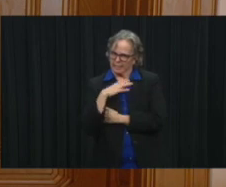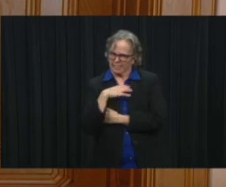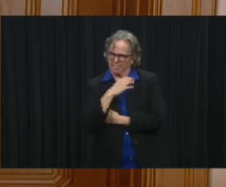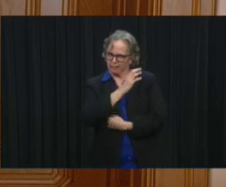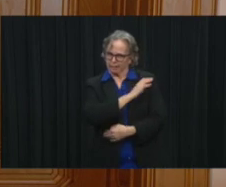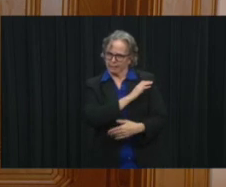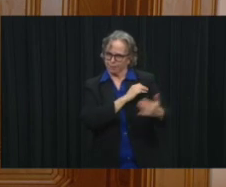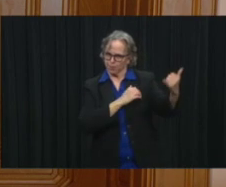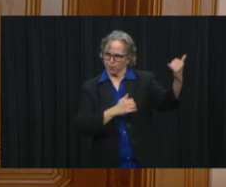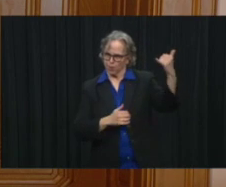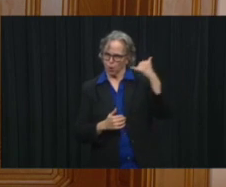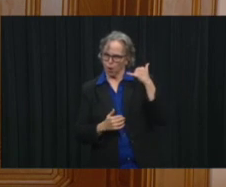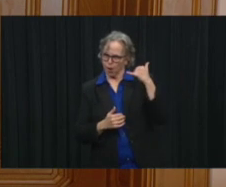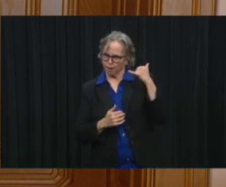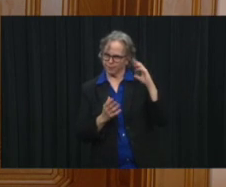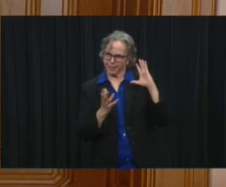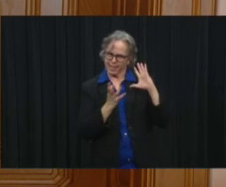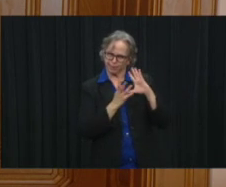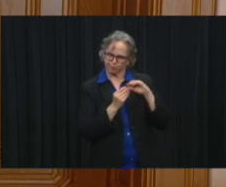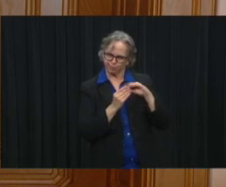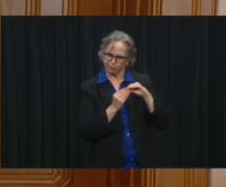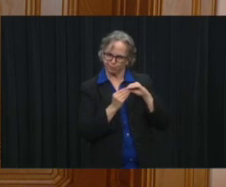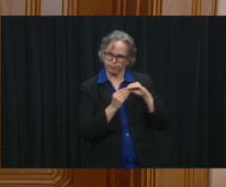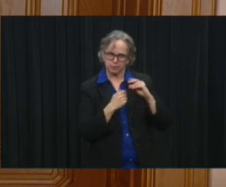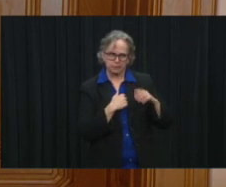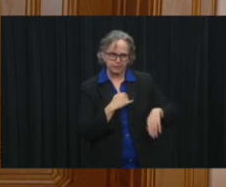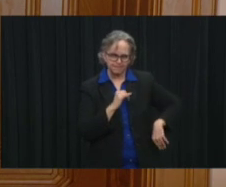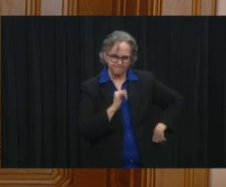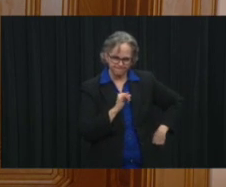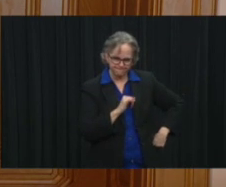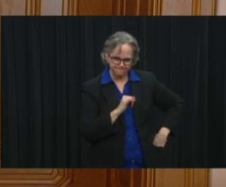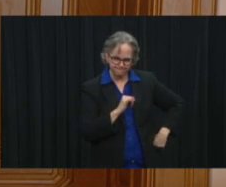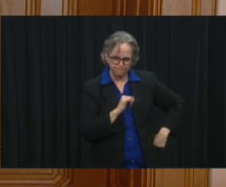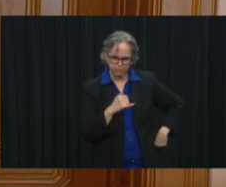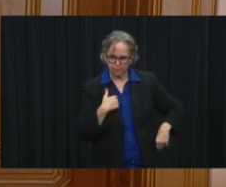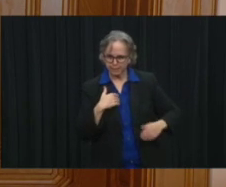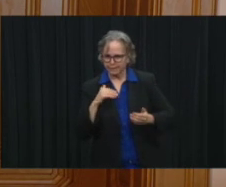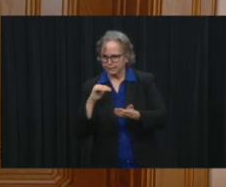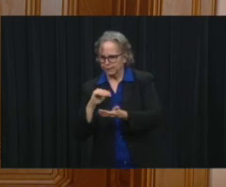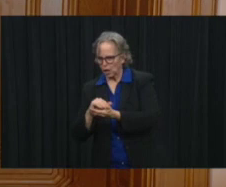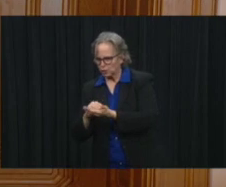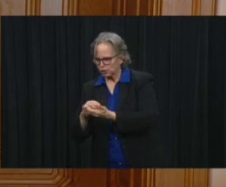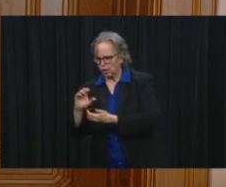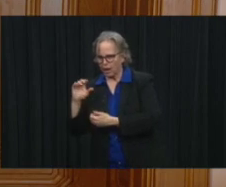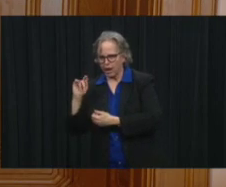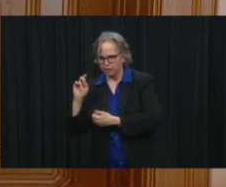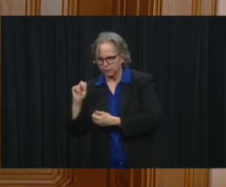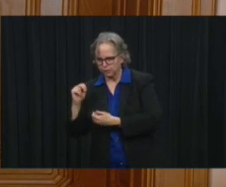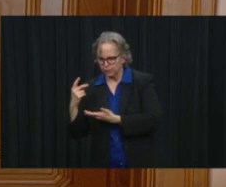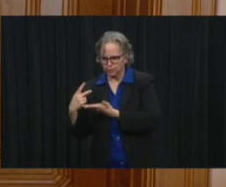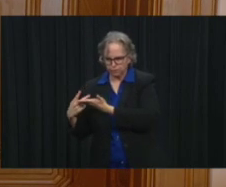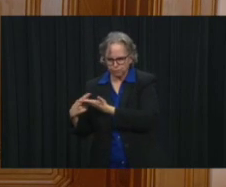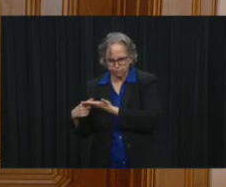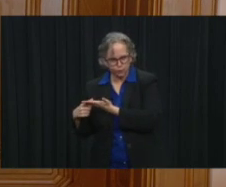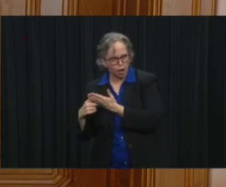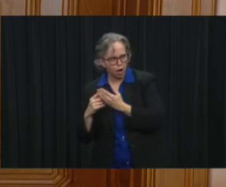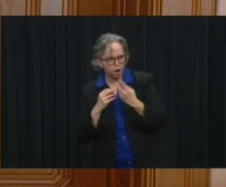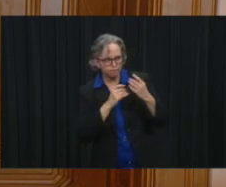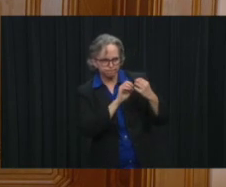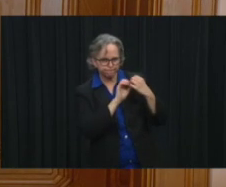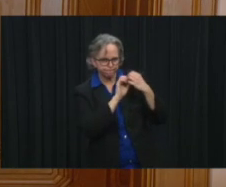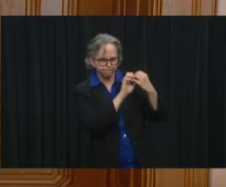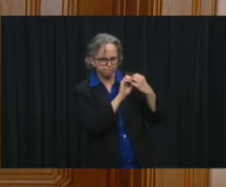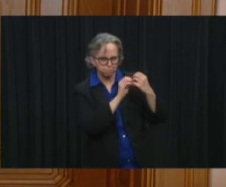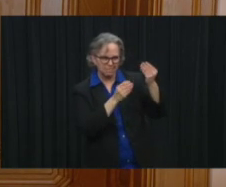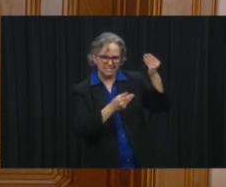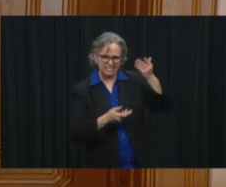folks at the Cleveland Clinic, Dr. Acton and I did, and they gave us the new information that they